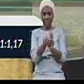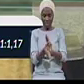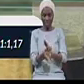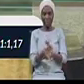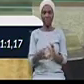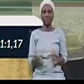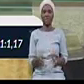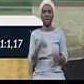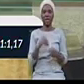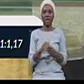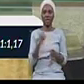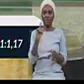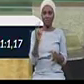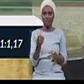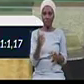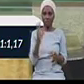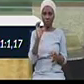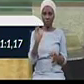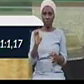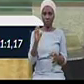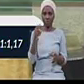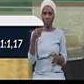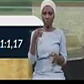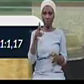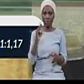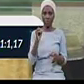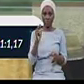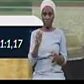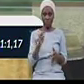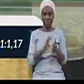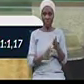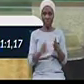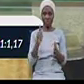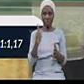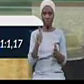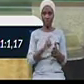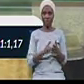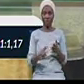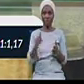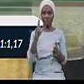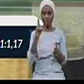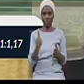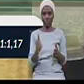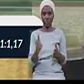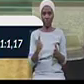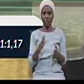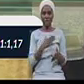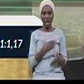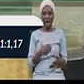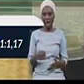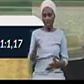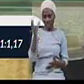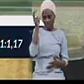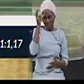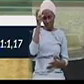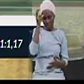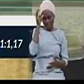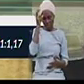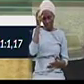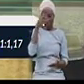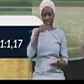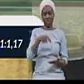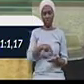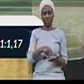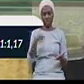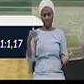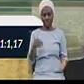21, I'm reading from verse 1. And Satan stood up against Israel and provoked David